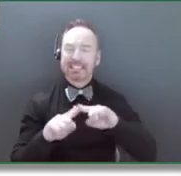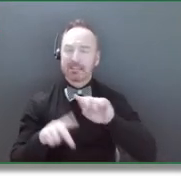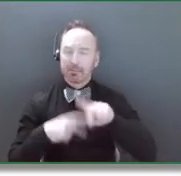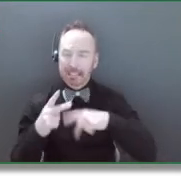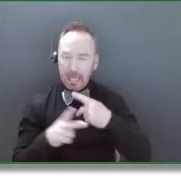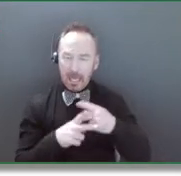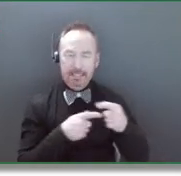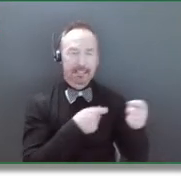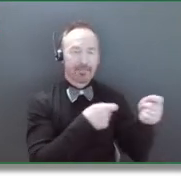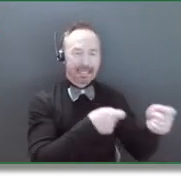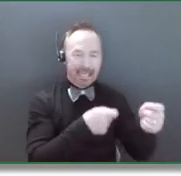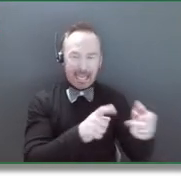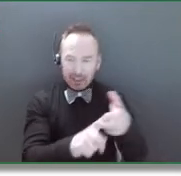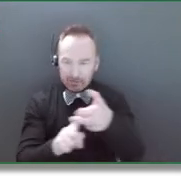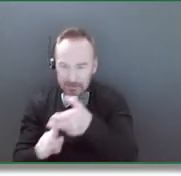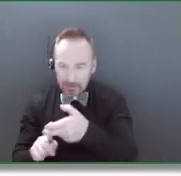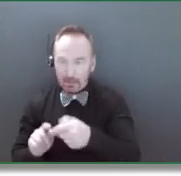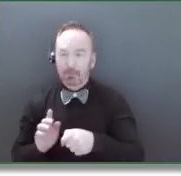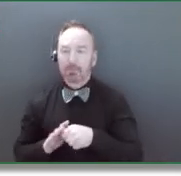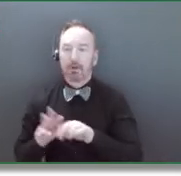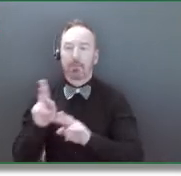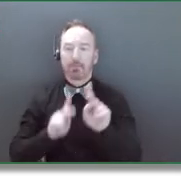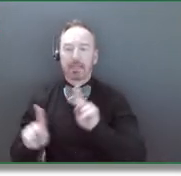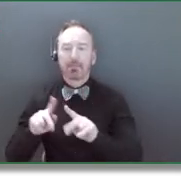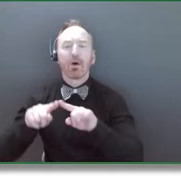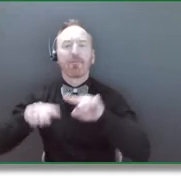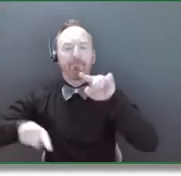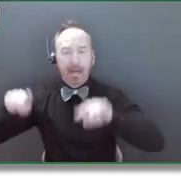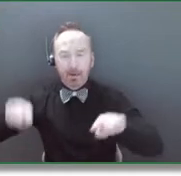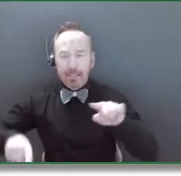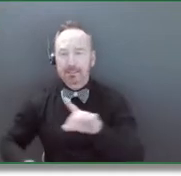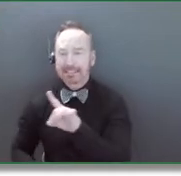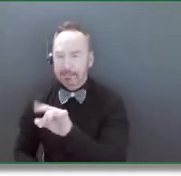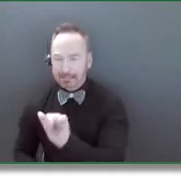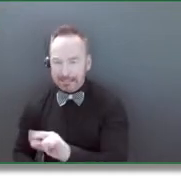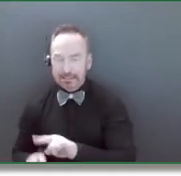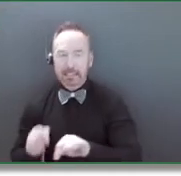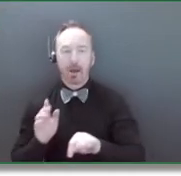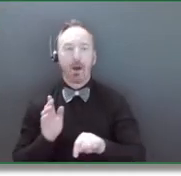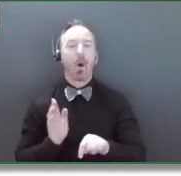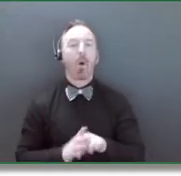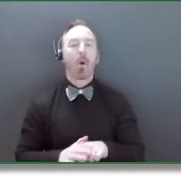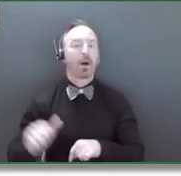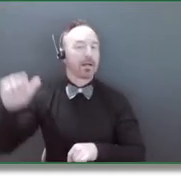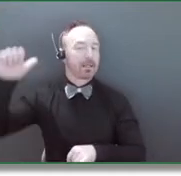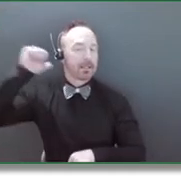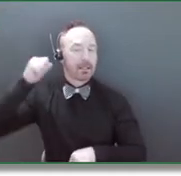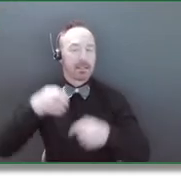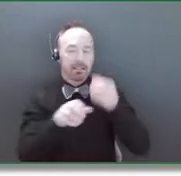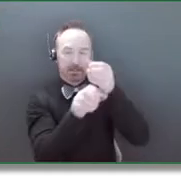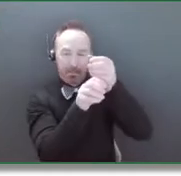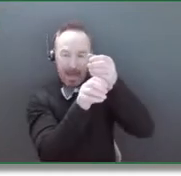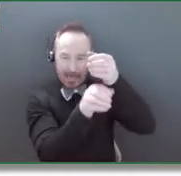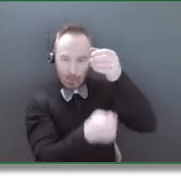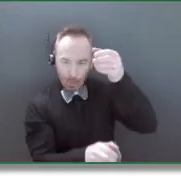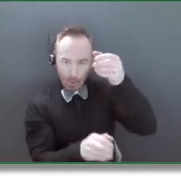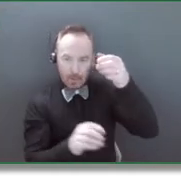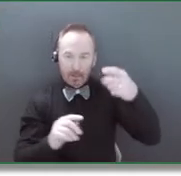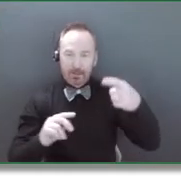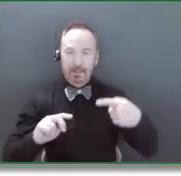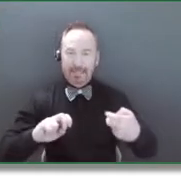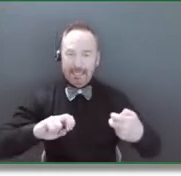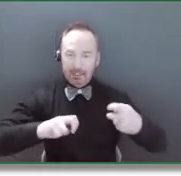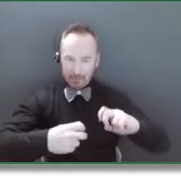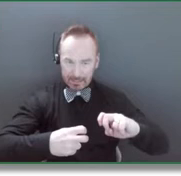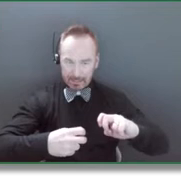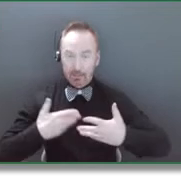high level disability and spinal cord injury, similar to myself, who I didn't identify as a person with a